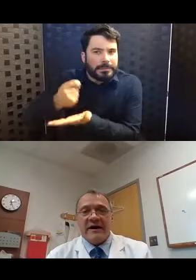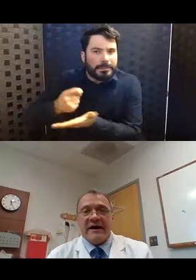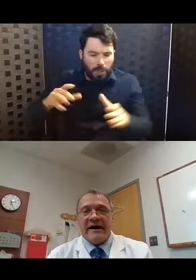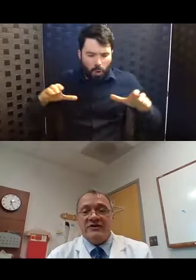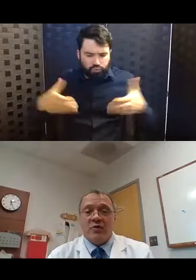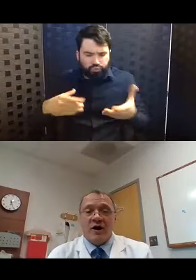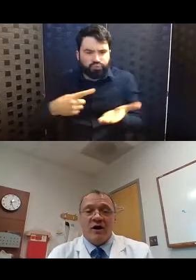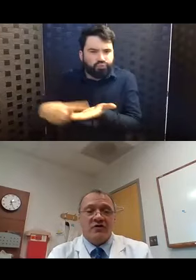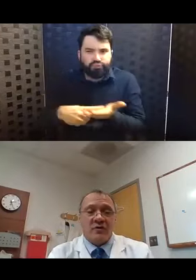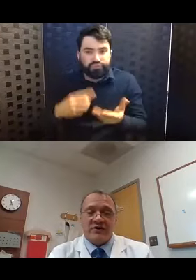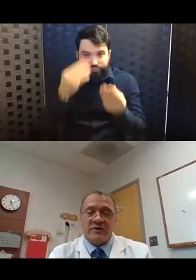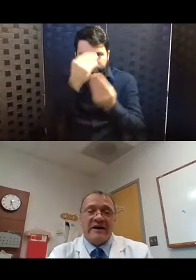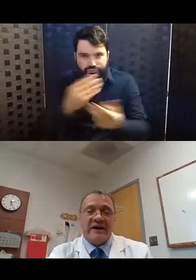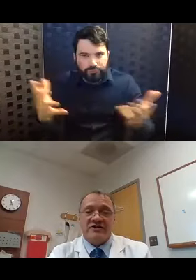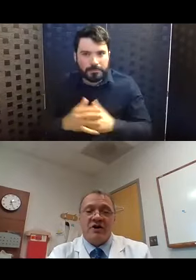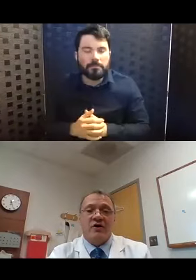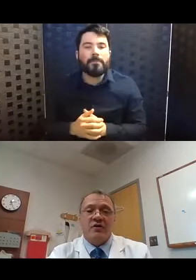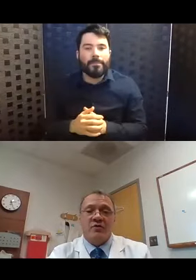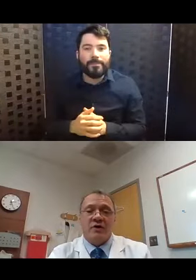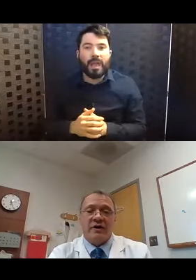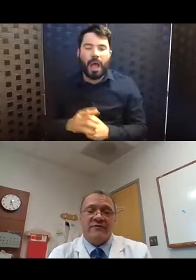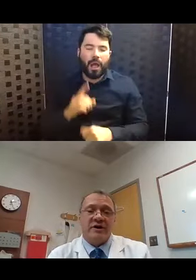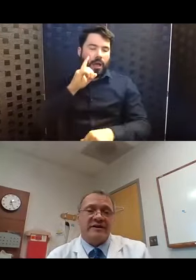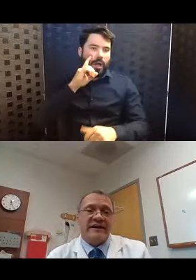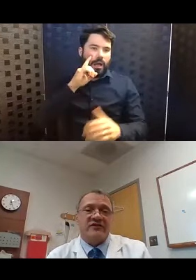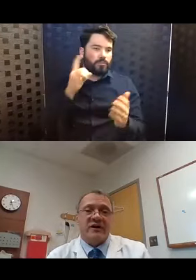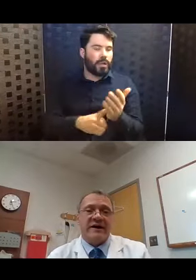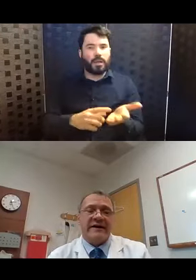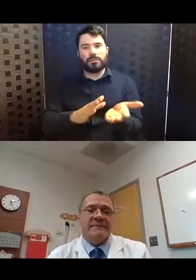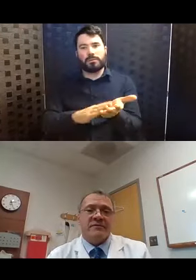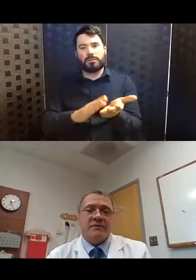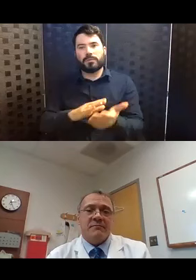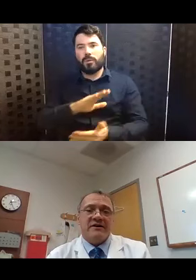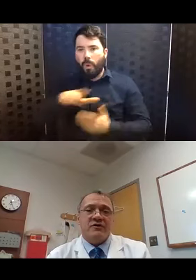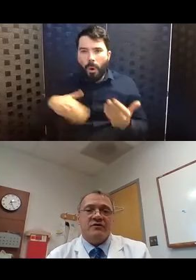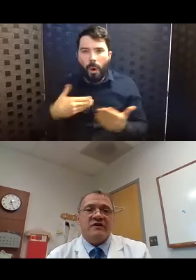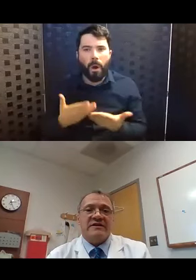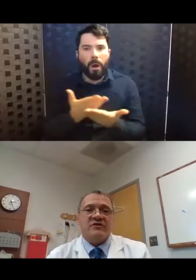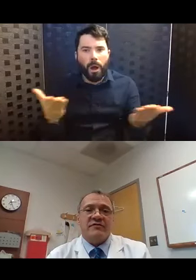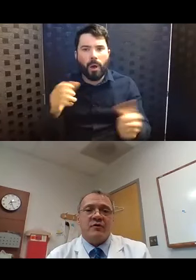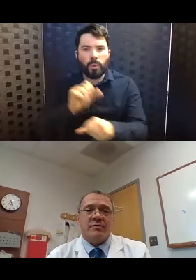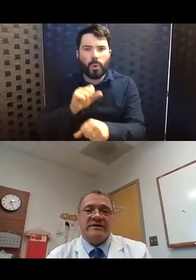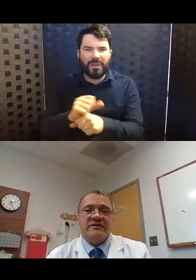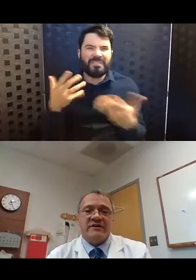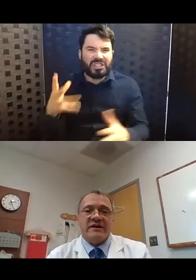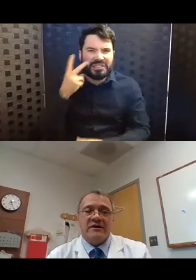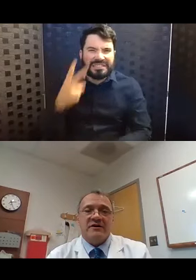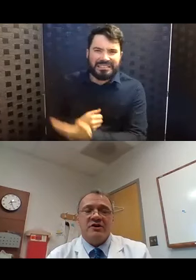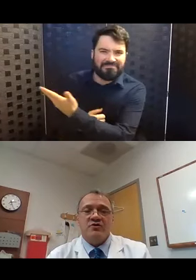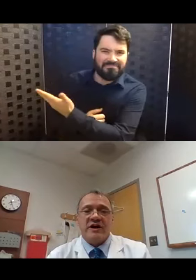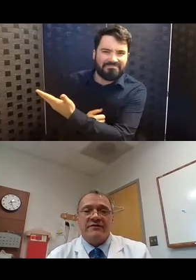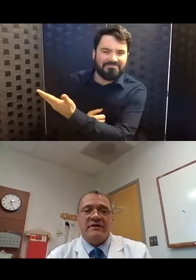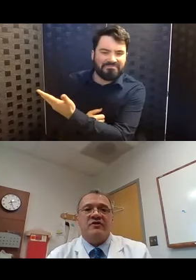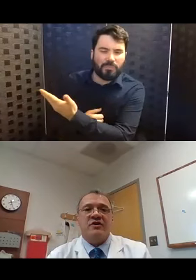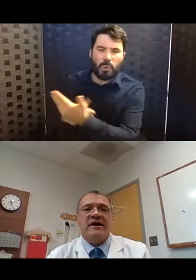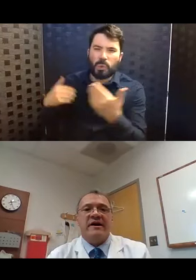And I do also want to acknowledge all the work. If we go to the next slide, many of you have seen this before, but this is the